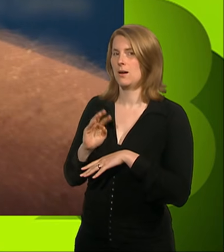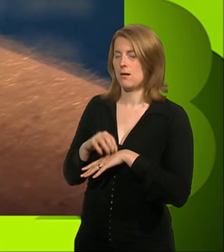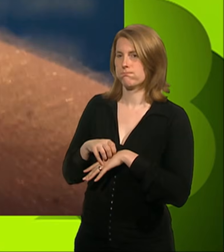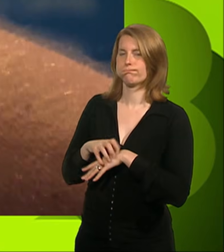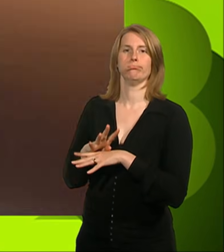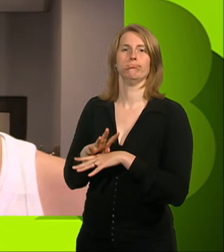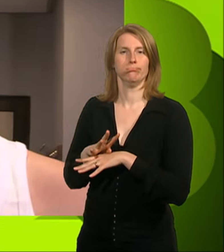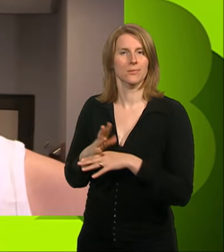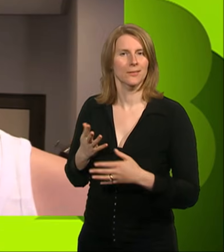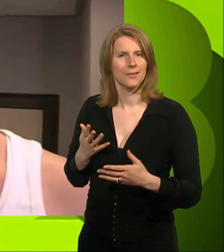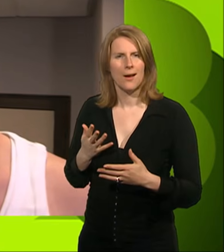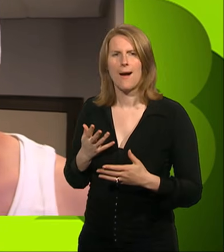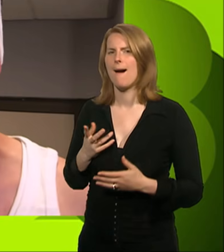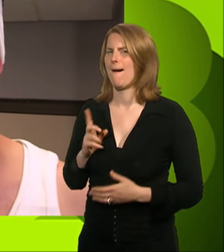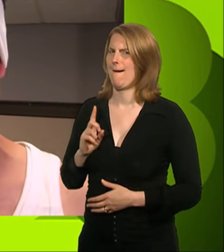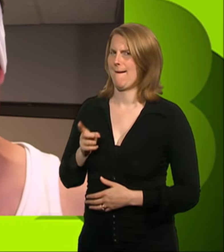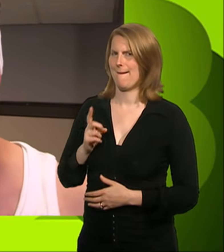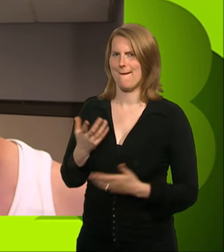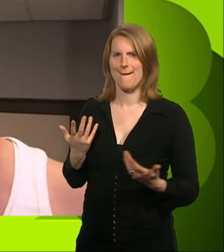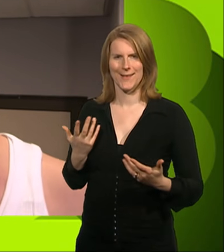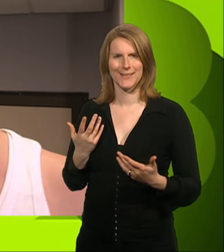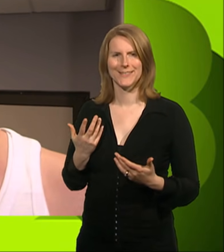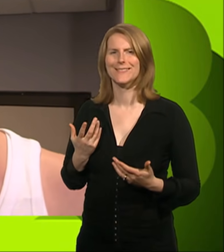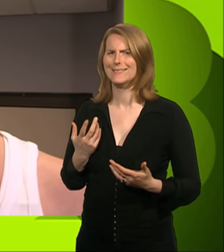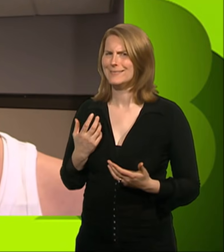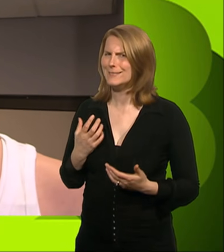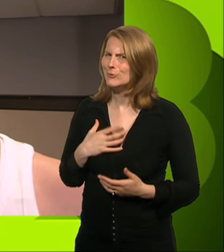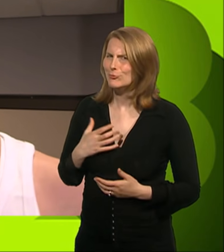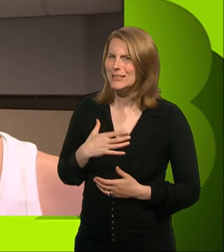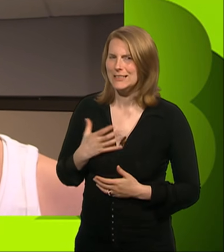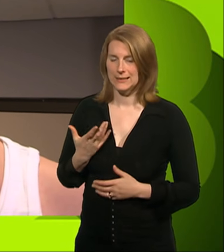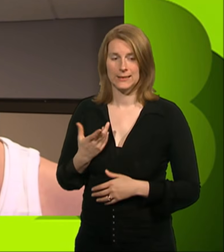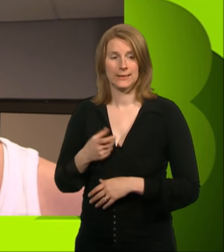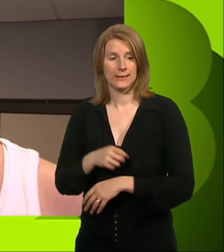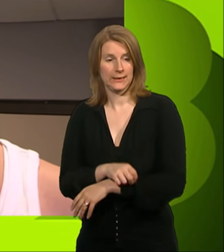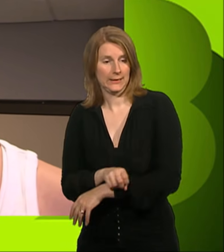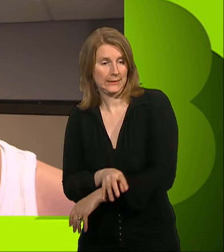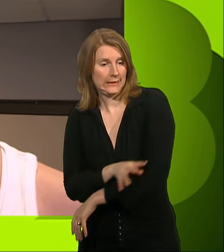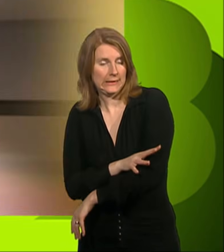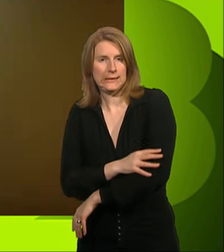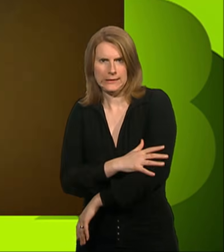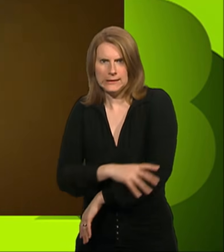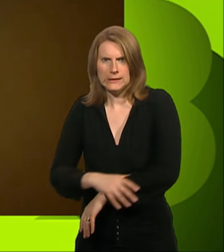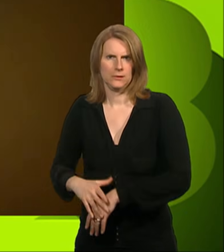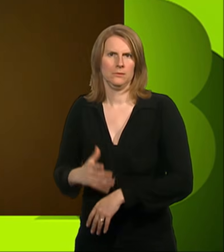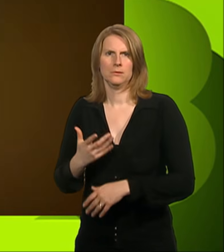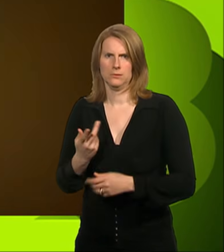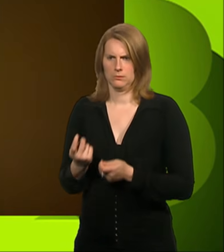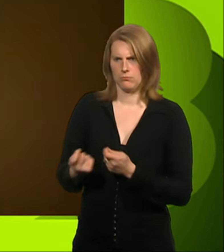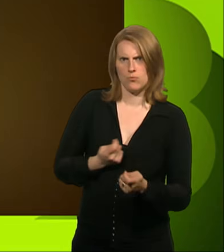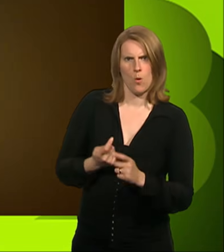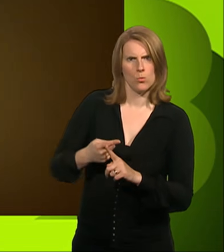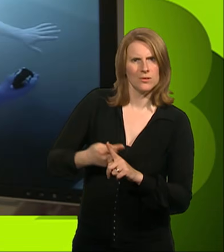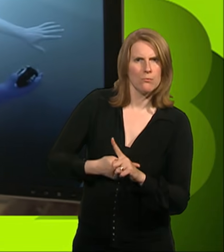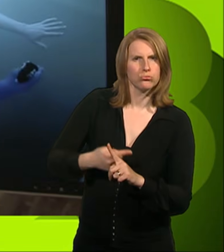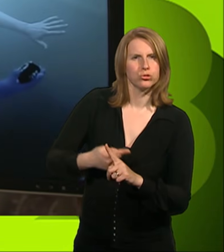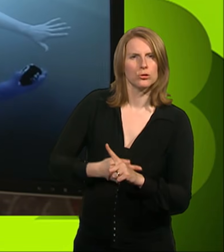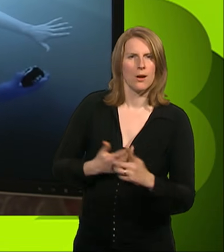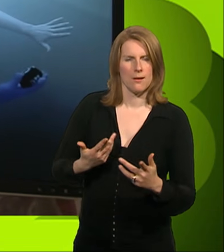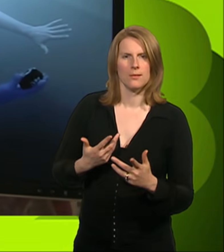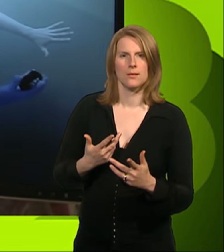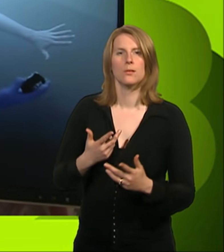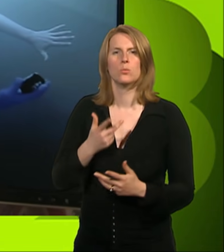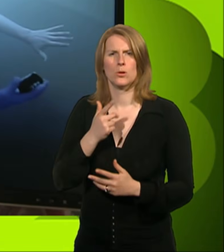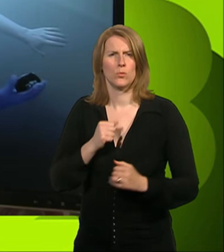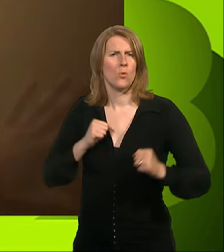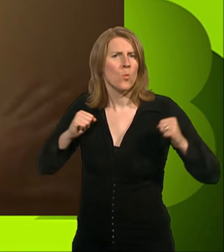air around your body. So what you can see from that is how important your skin is in regulating your body temperature. And when you get extremely cold,